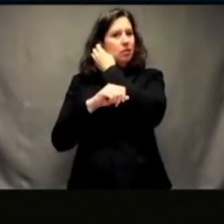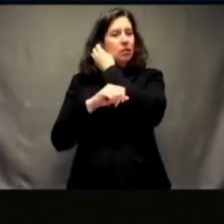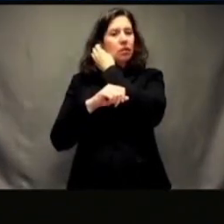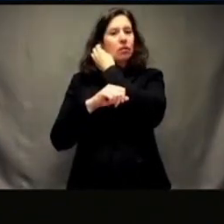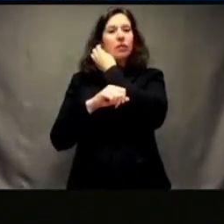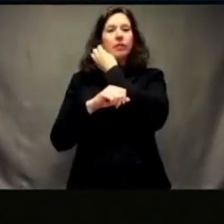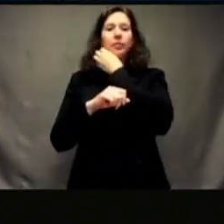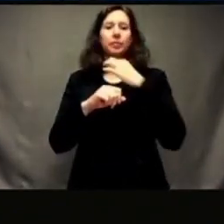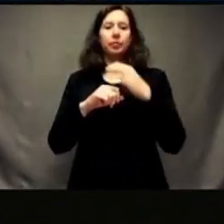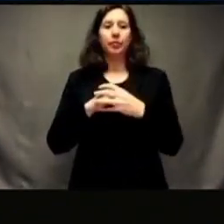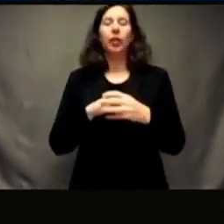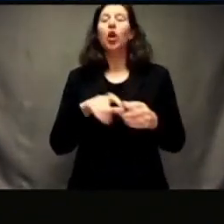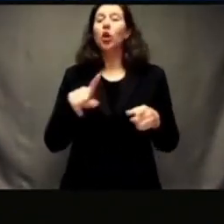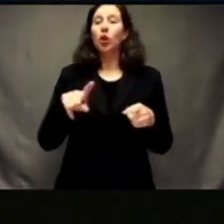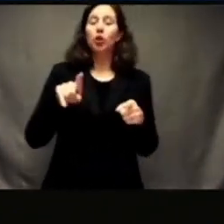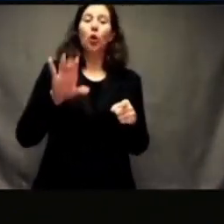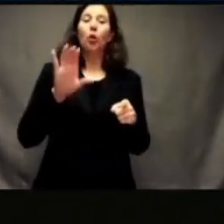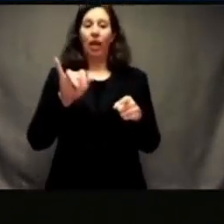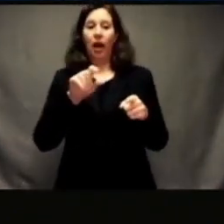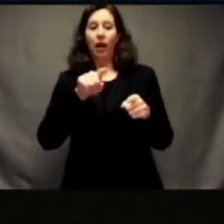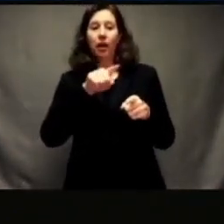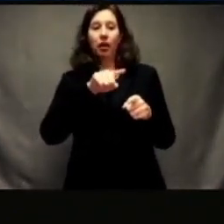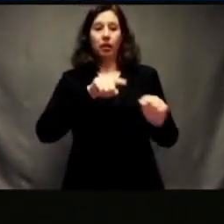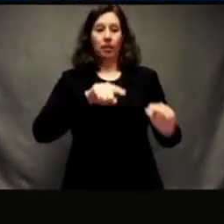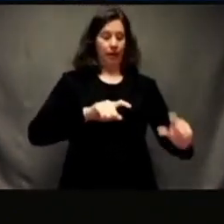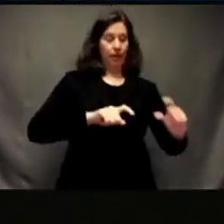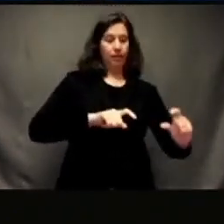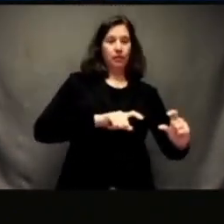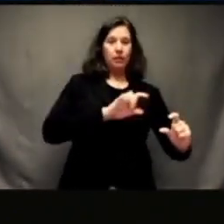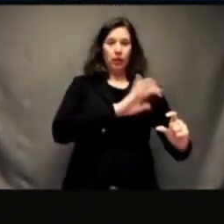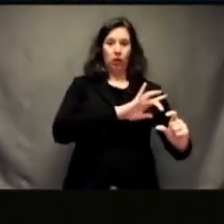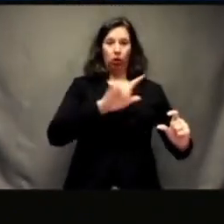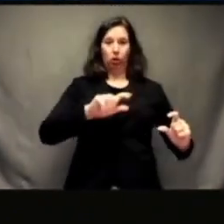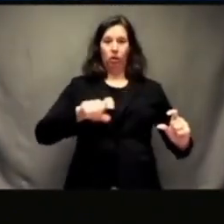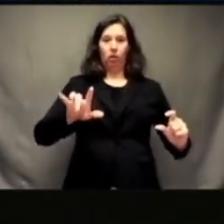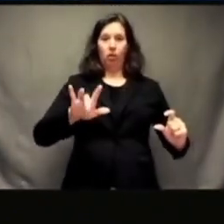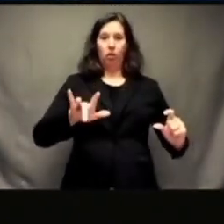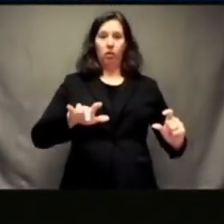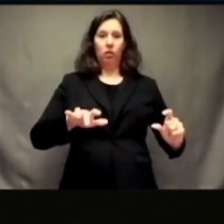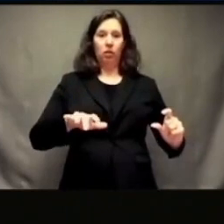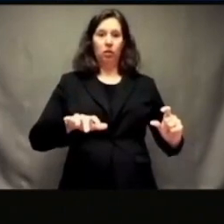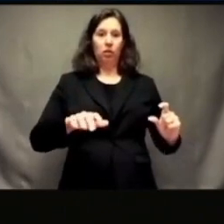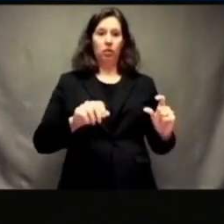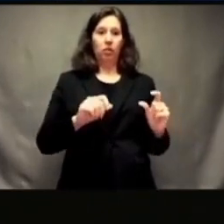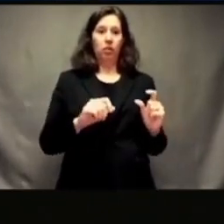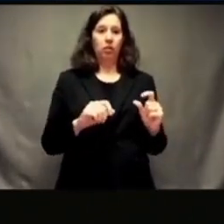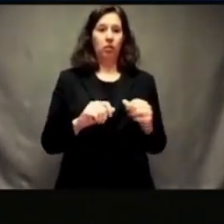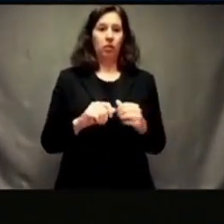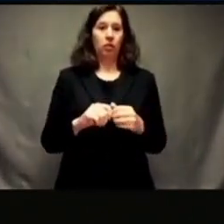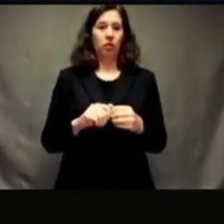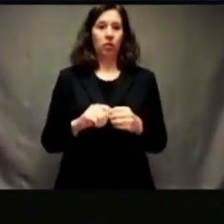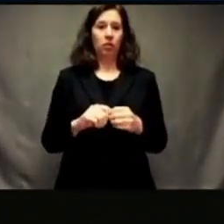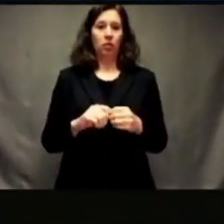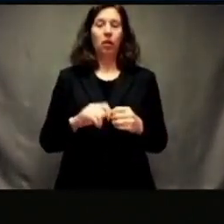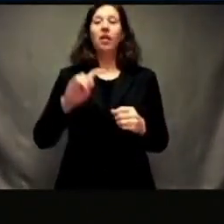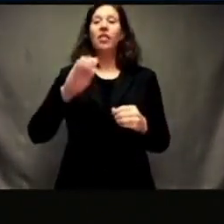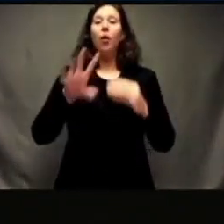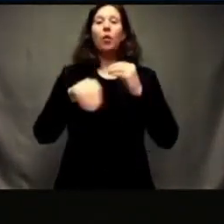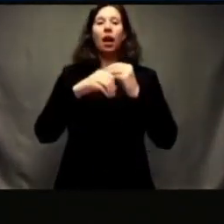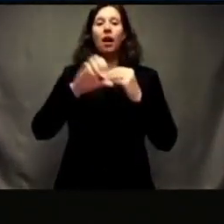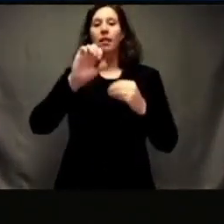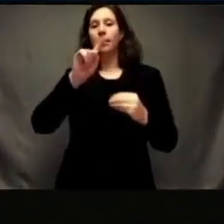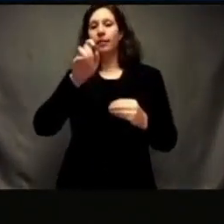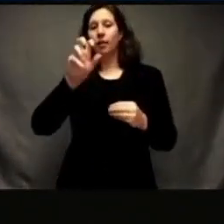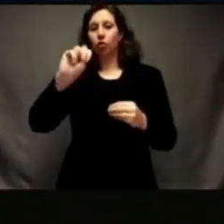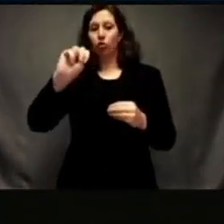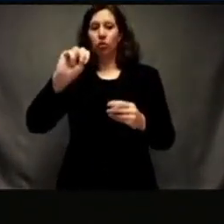well, we don't need Scratch, that sprite, we can delete that sprite, first of all, so we have to start clean. And then we add the extensions.